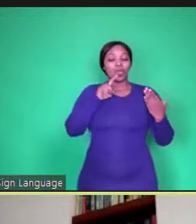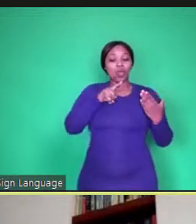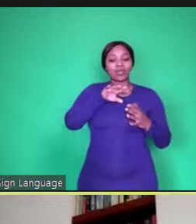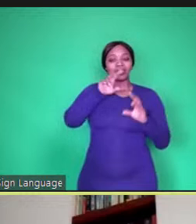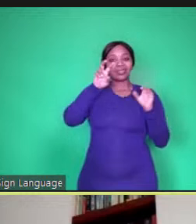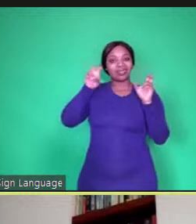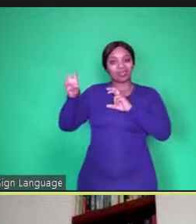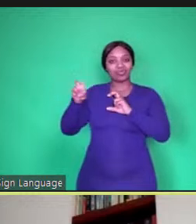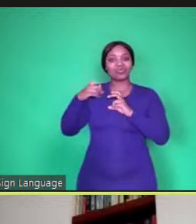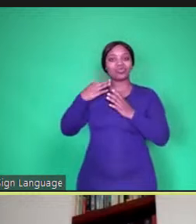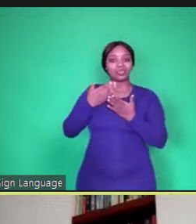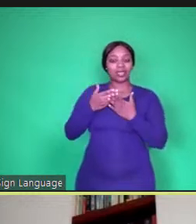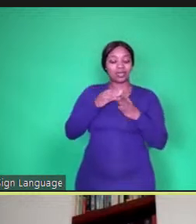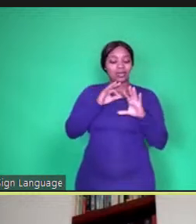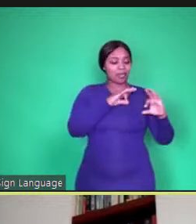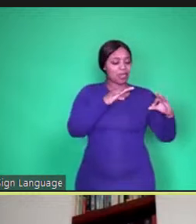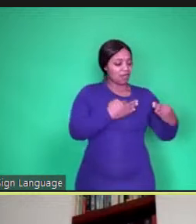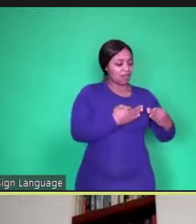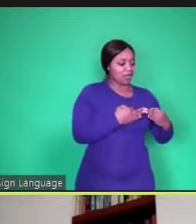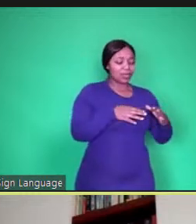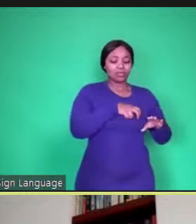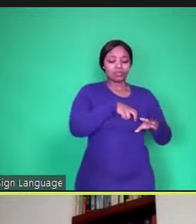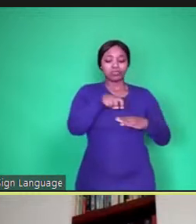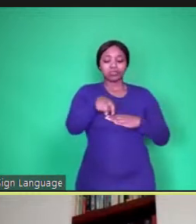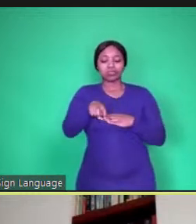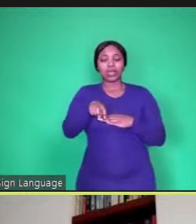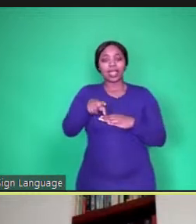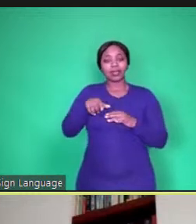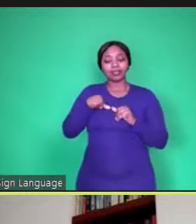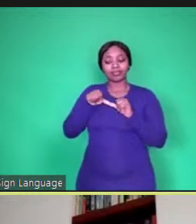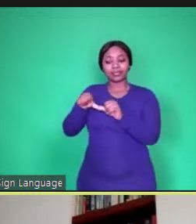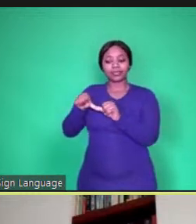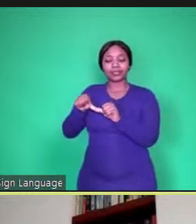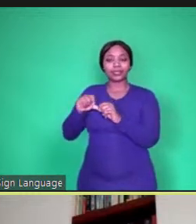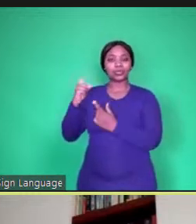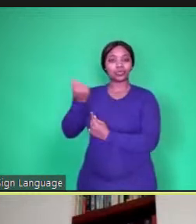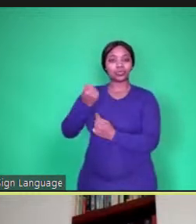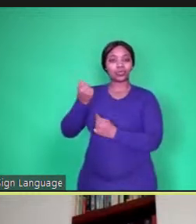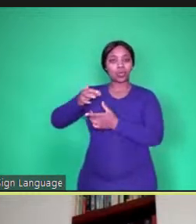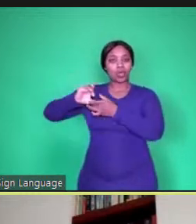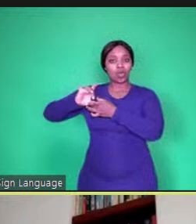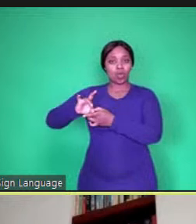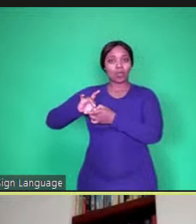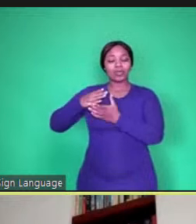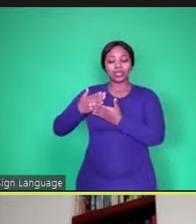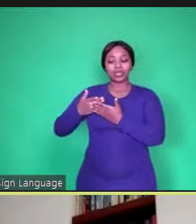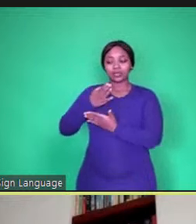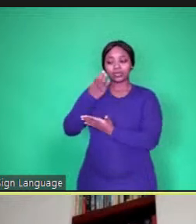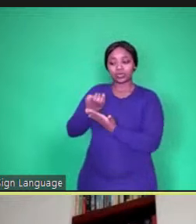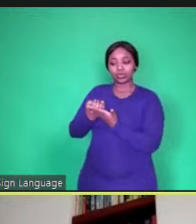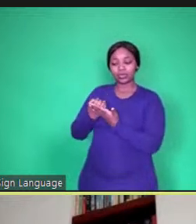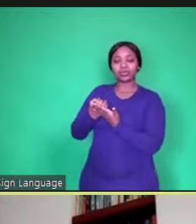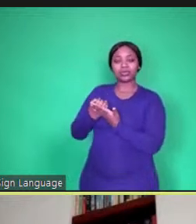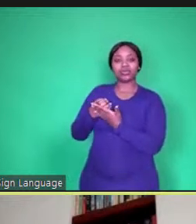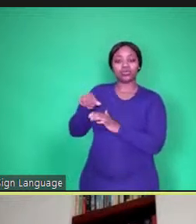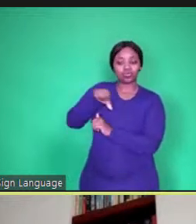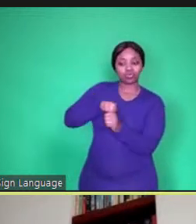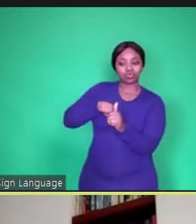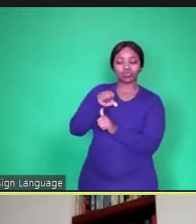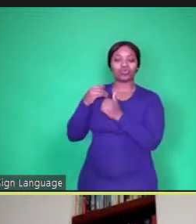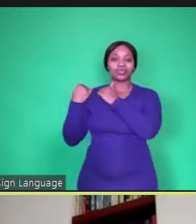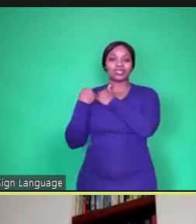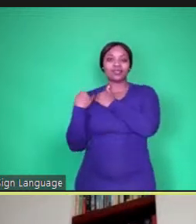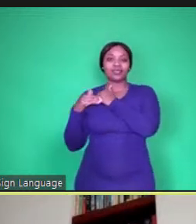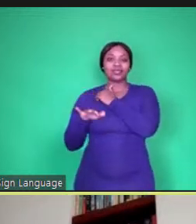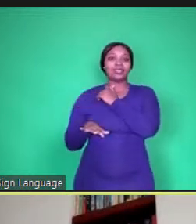family migration and maintain the importance of the rural household as an economic and social safety net in the event of